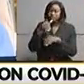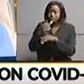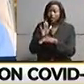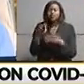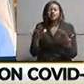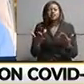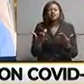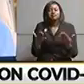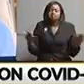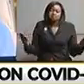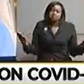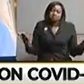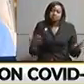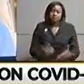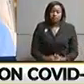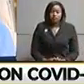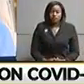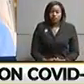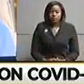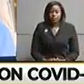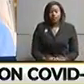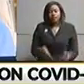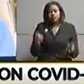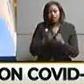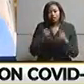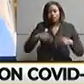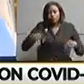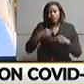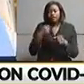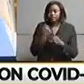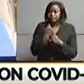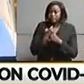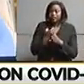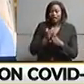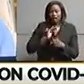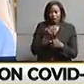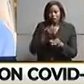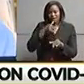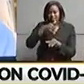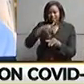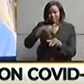law, and we had to do our own internal